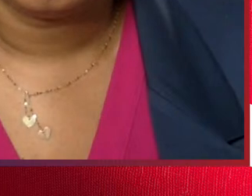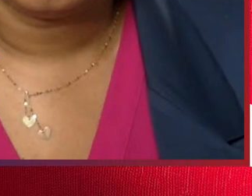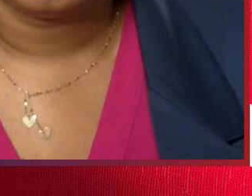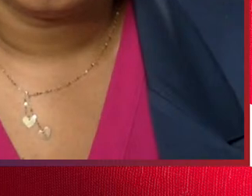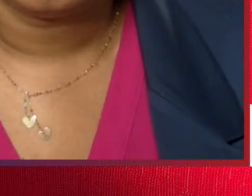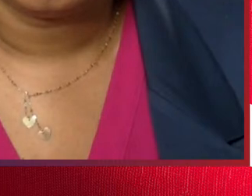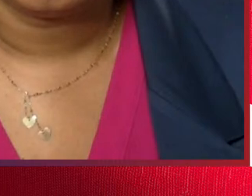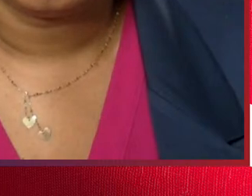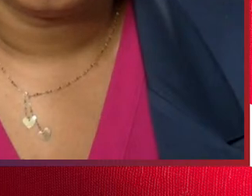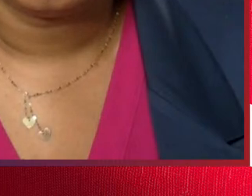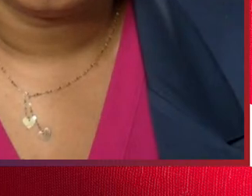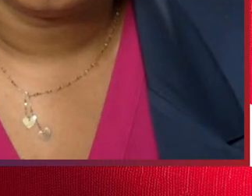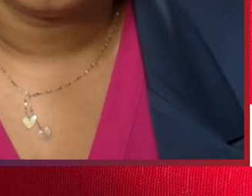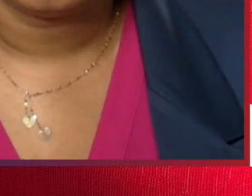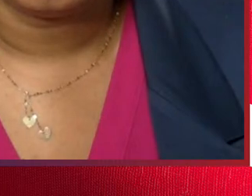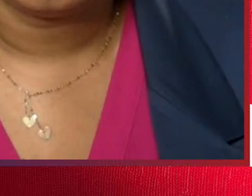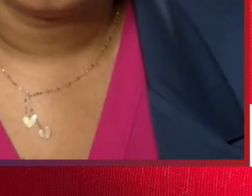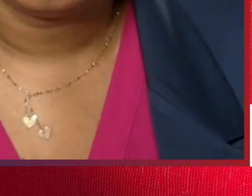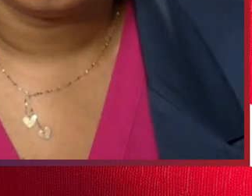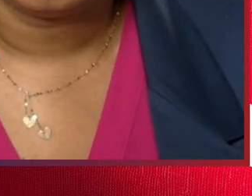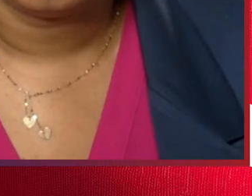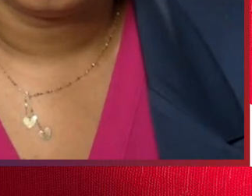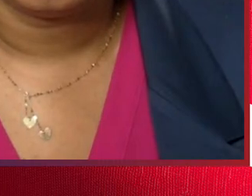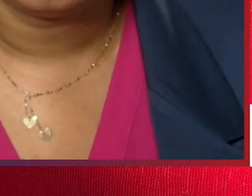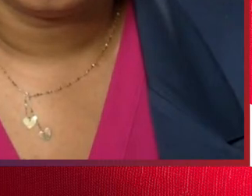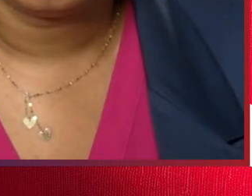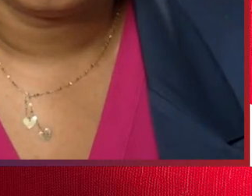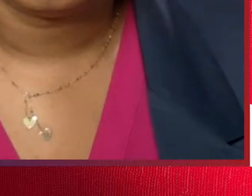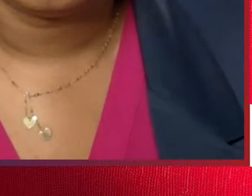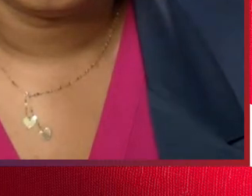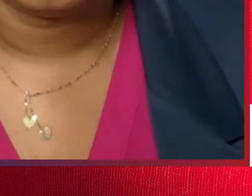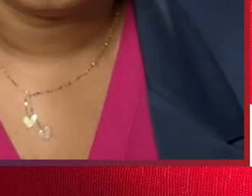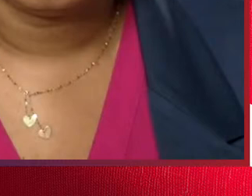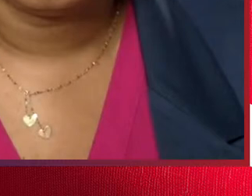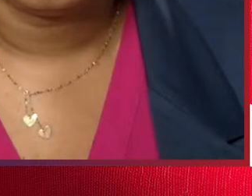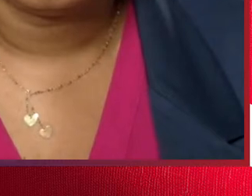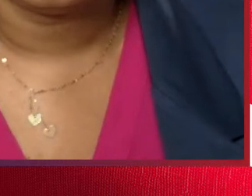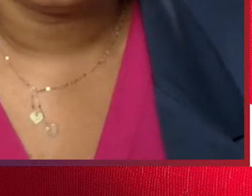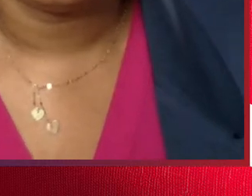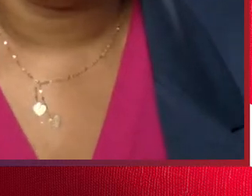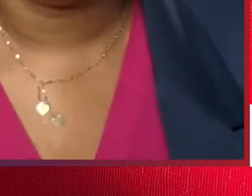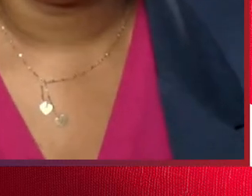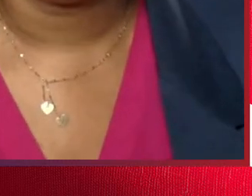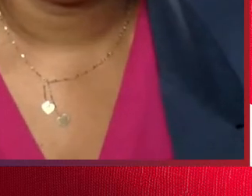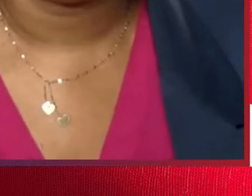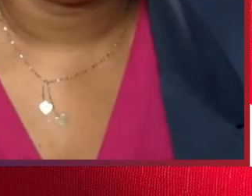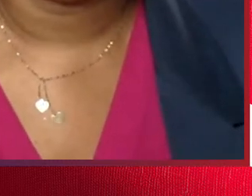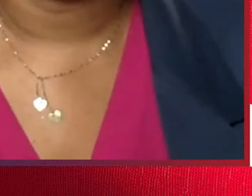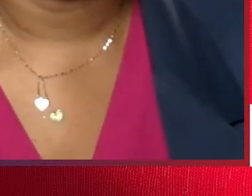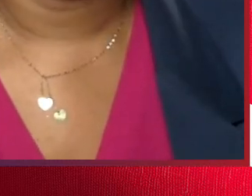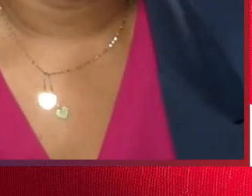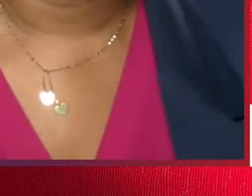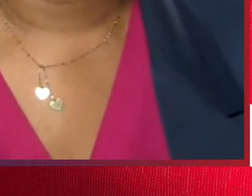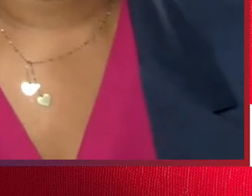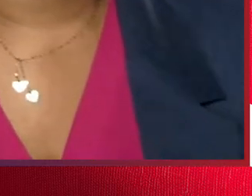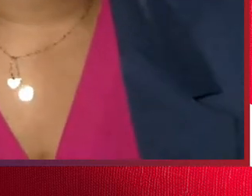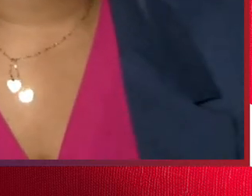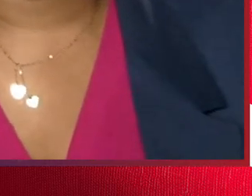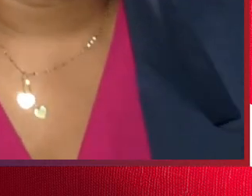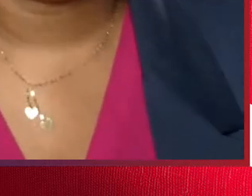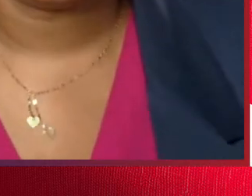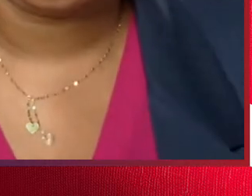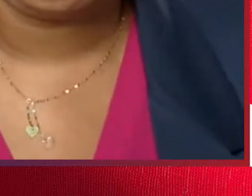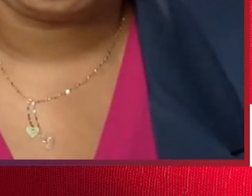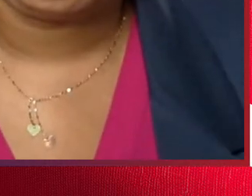ethical troubles, including Courtney Snowden using city employees as babysitters, Neil Albert giving contracts to his